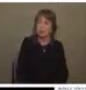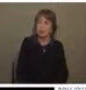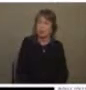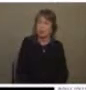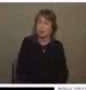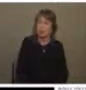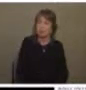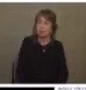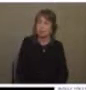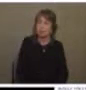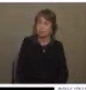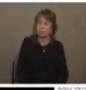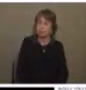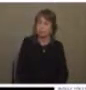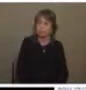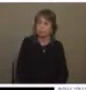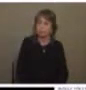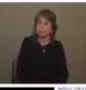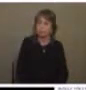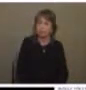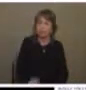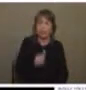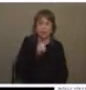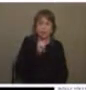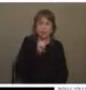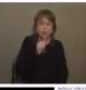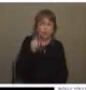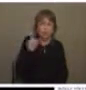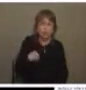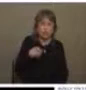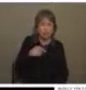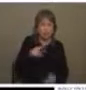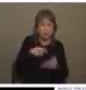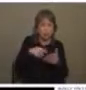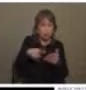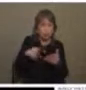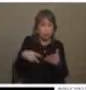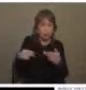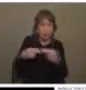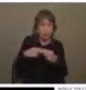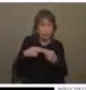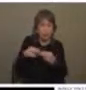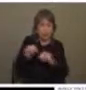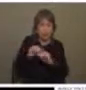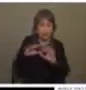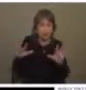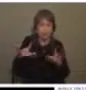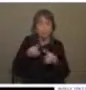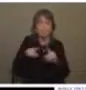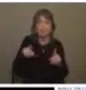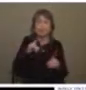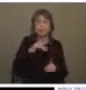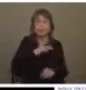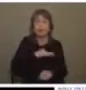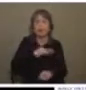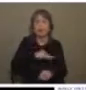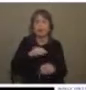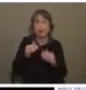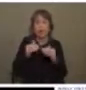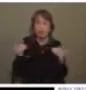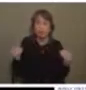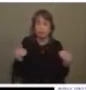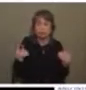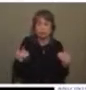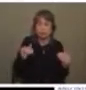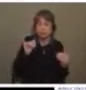Next slide, please. Thank you. I don't need you to see the numbers. What I want you to see here is the benefit levels in Puerto Rico. One column is the number of